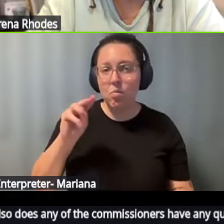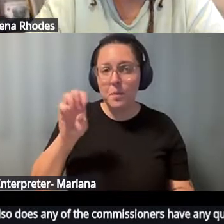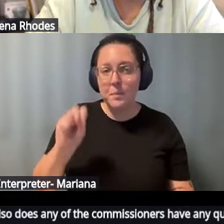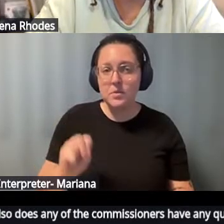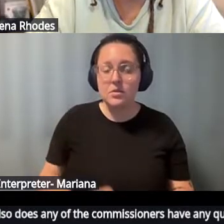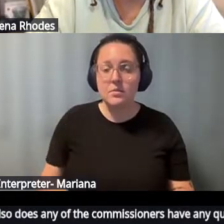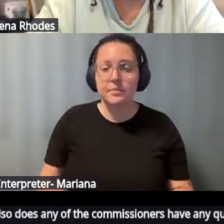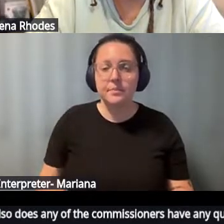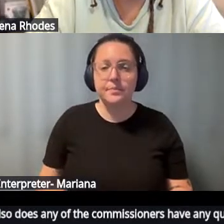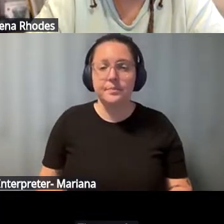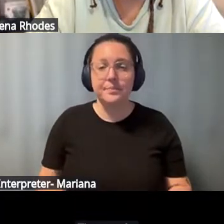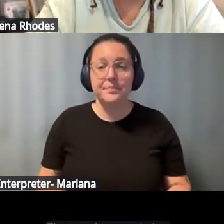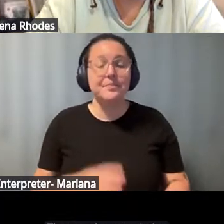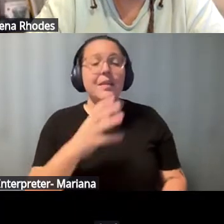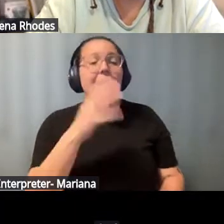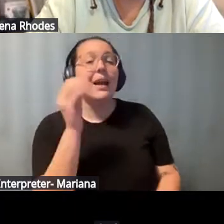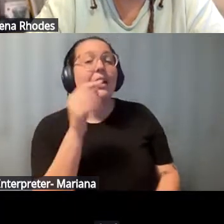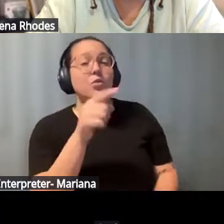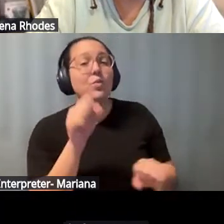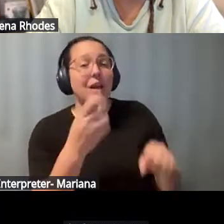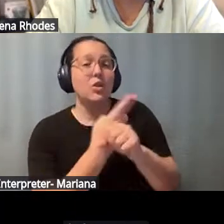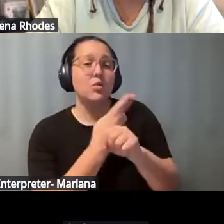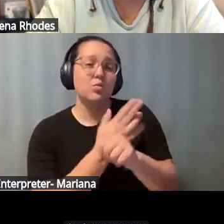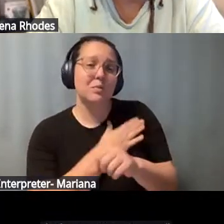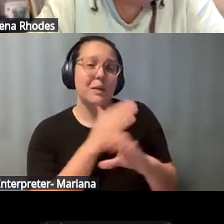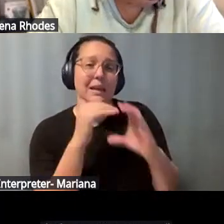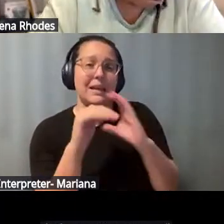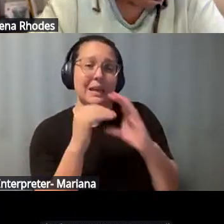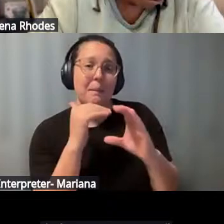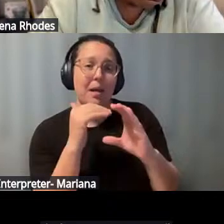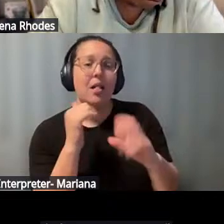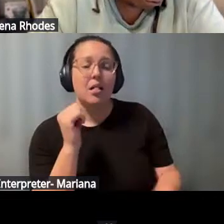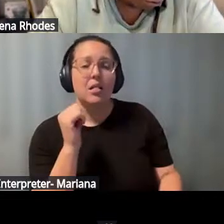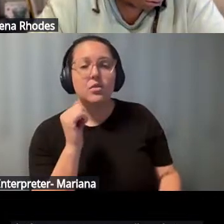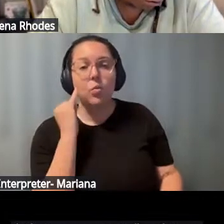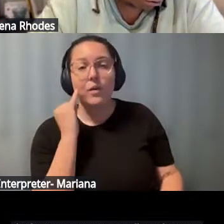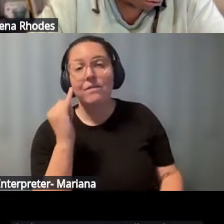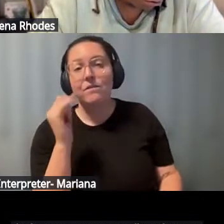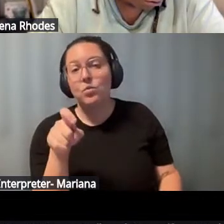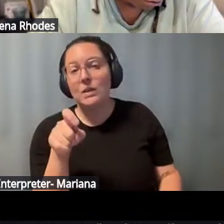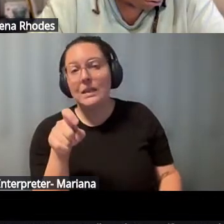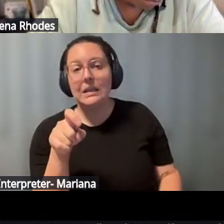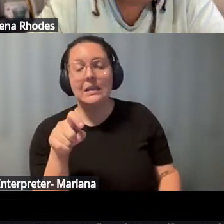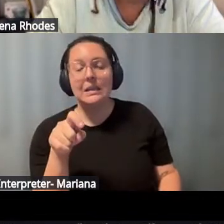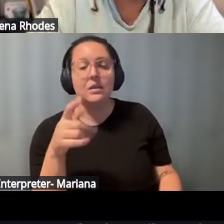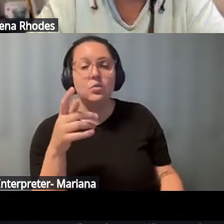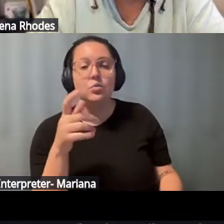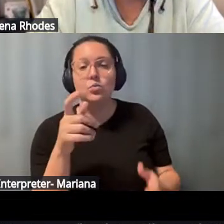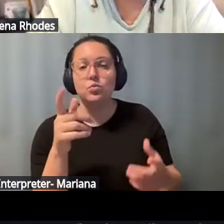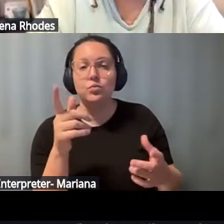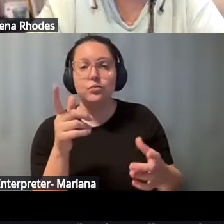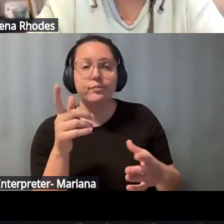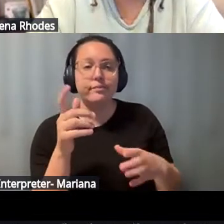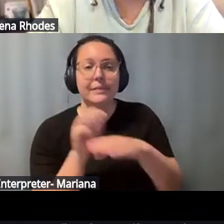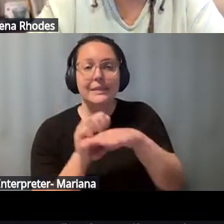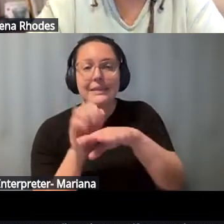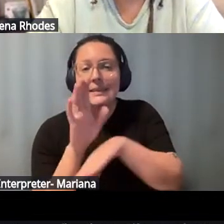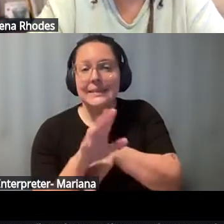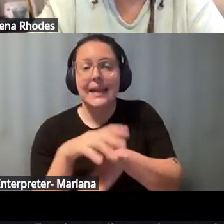Any of the commissioners? And you can use my email, so that way if you need me to send some brochure,